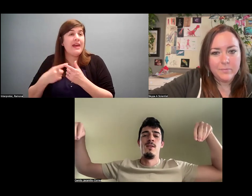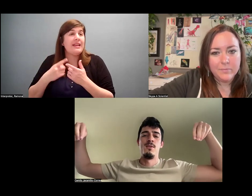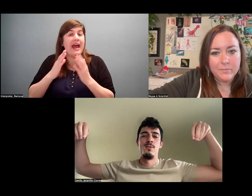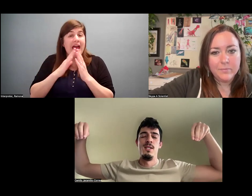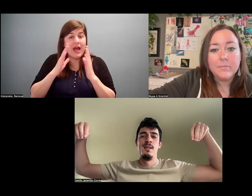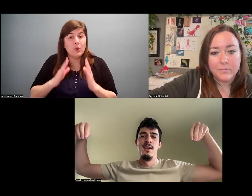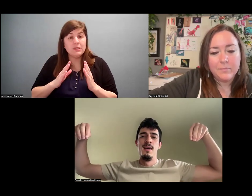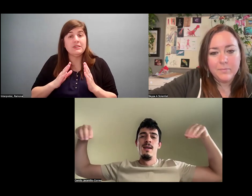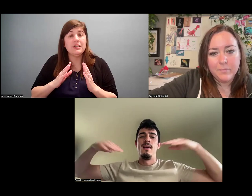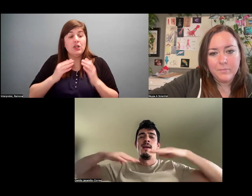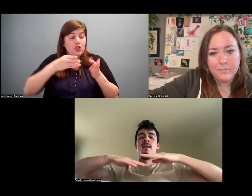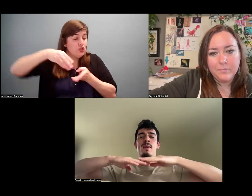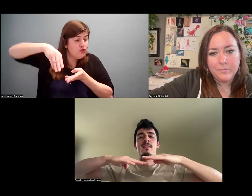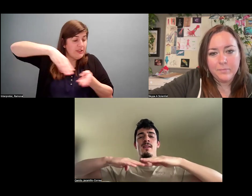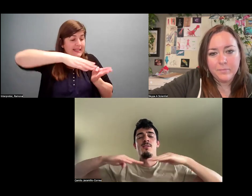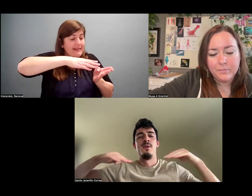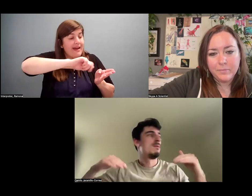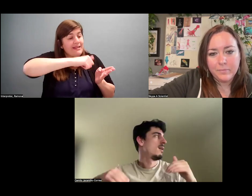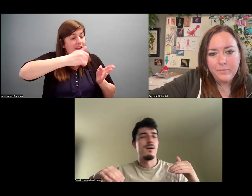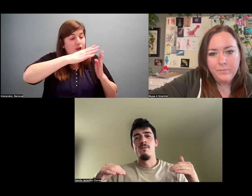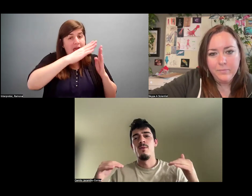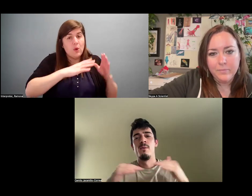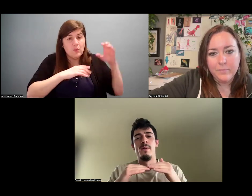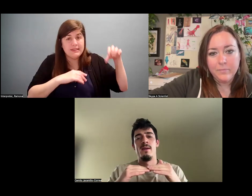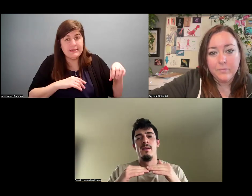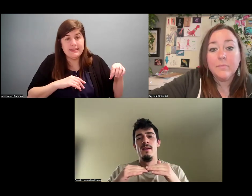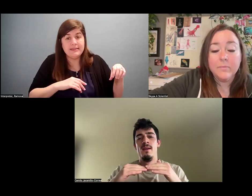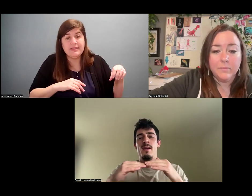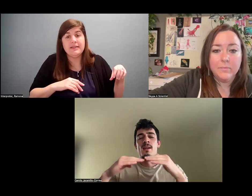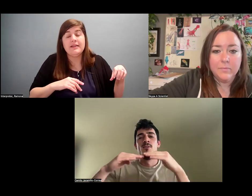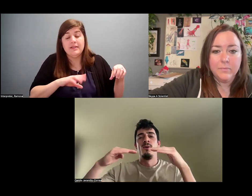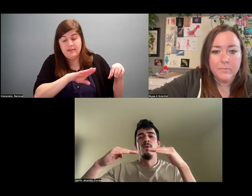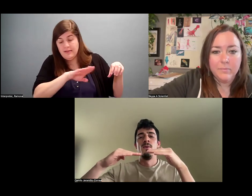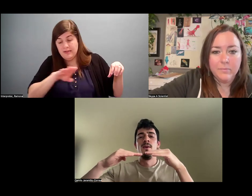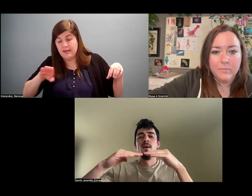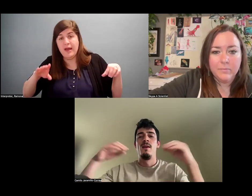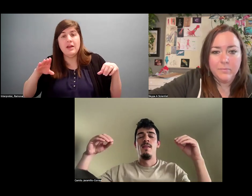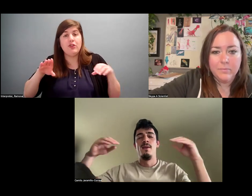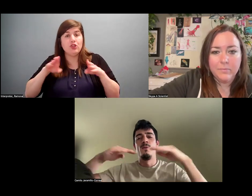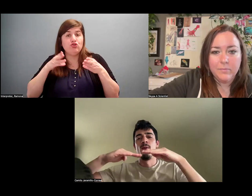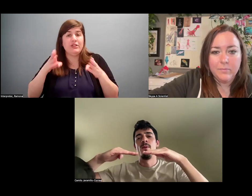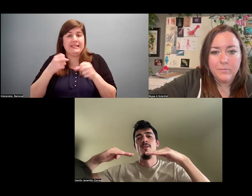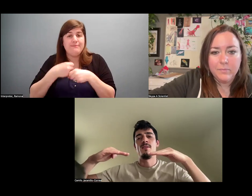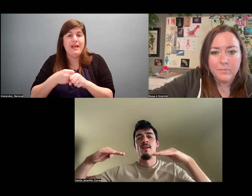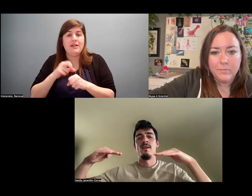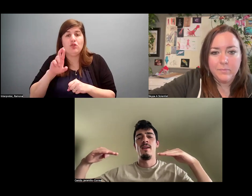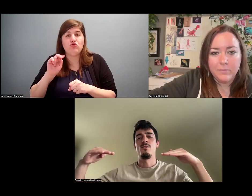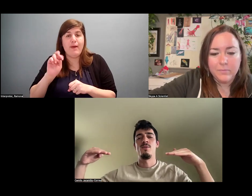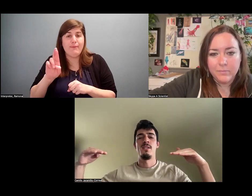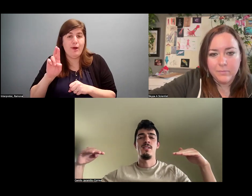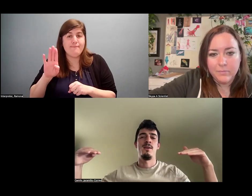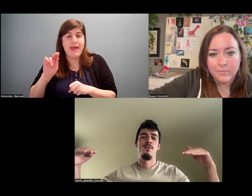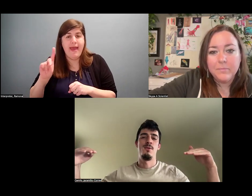house at the end of the street. And imagine that street is made like of a rubber band. And so the rubber band is just like